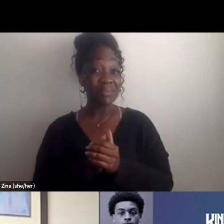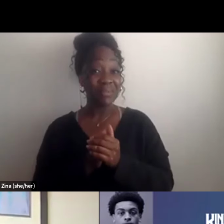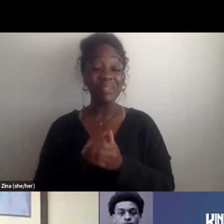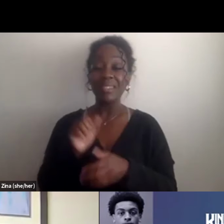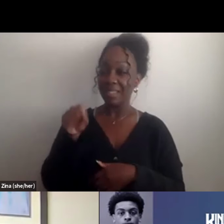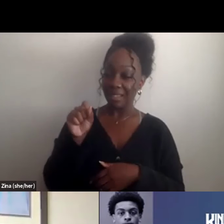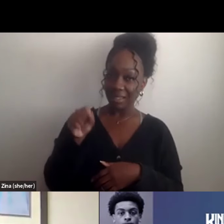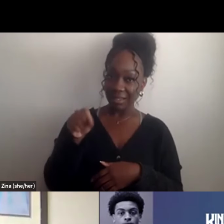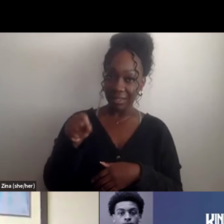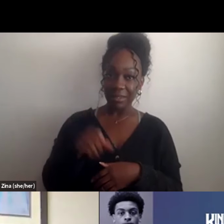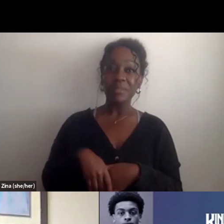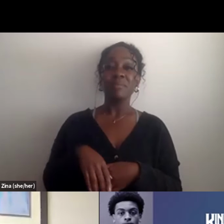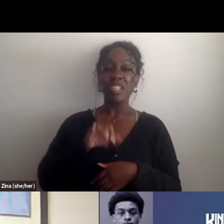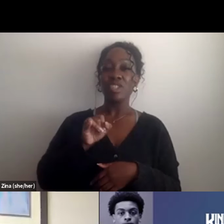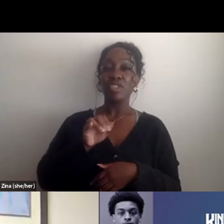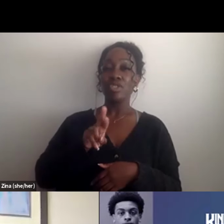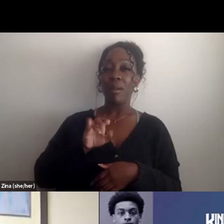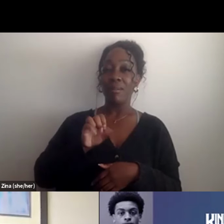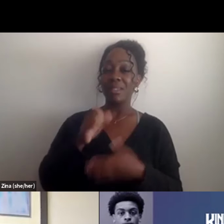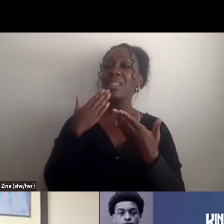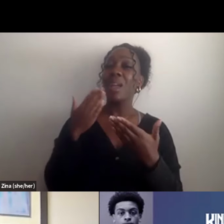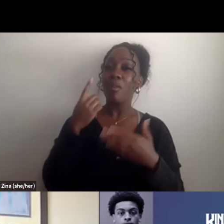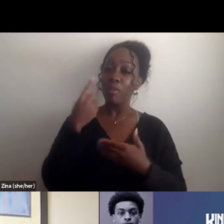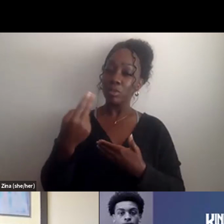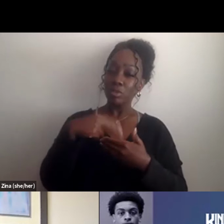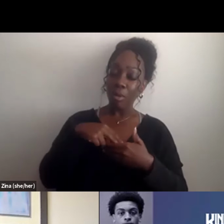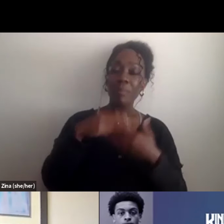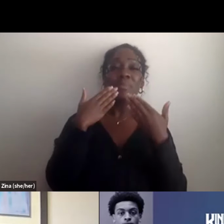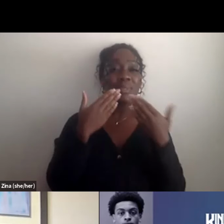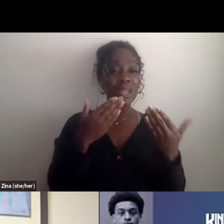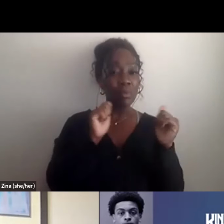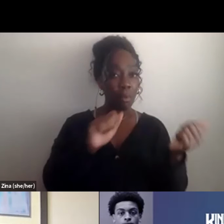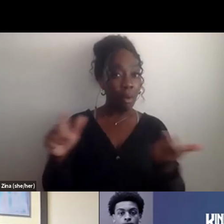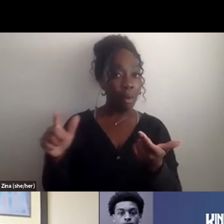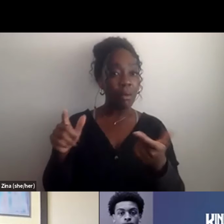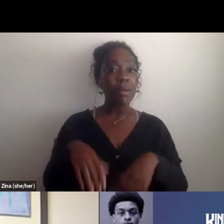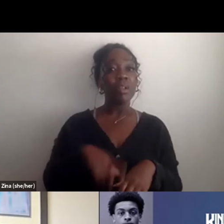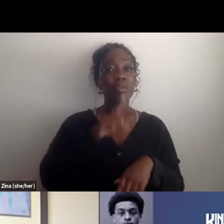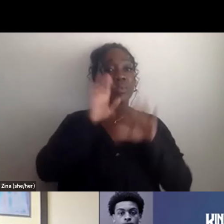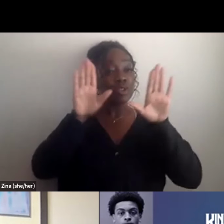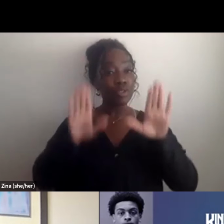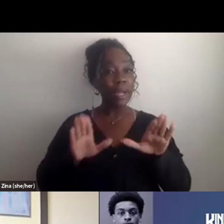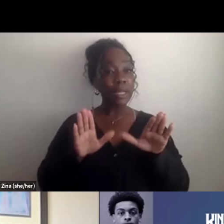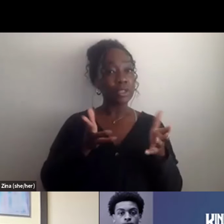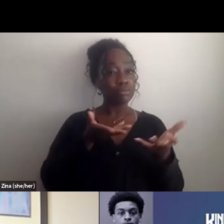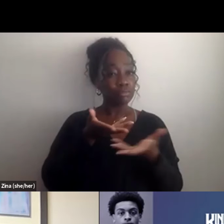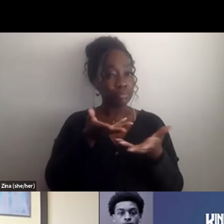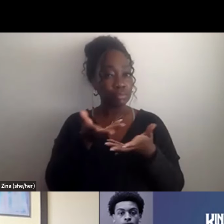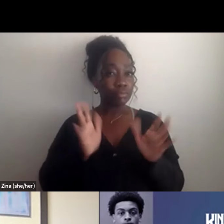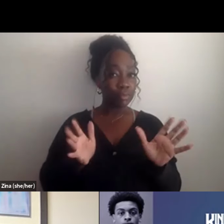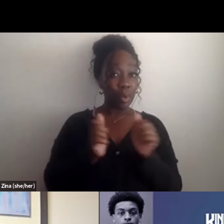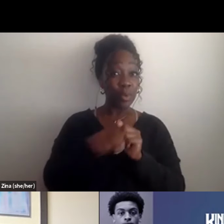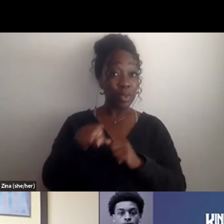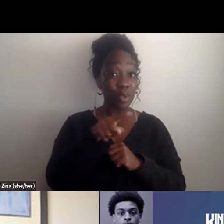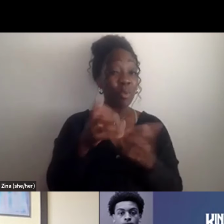Thanks for that. And thanks for joining me, Dr. Morris and Brother Chris. It's good to be in conversation with you all, but love to hear any comments that you